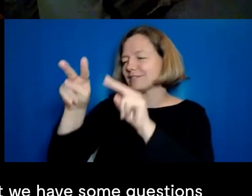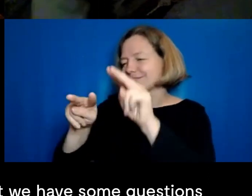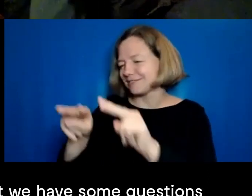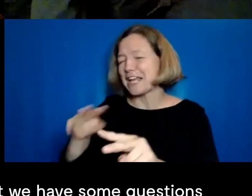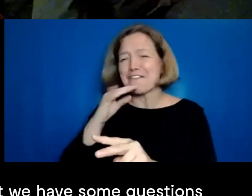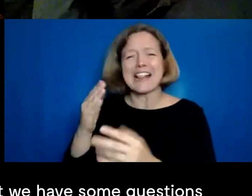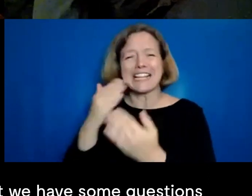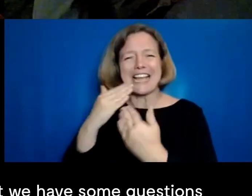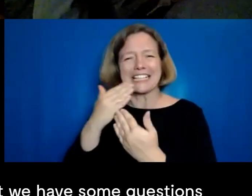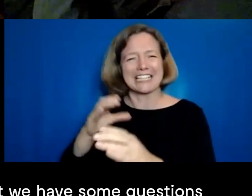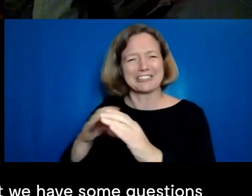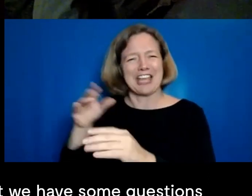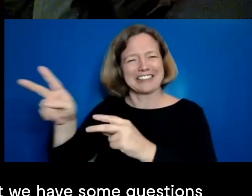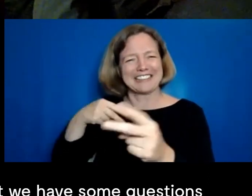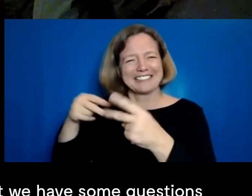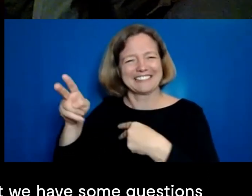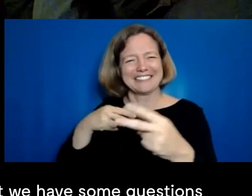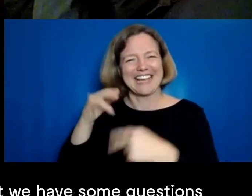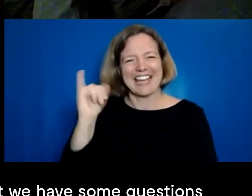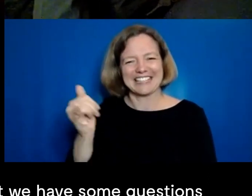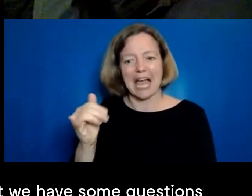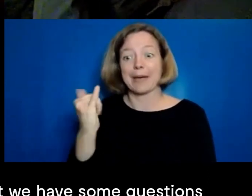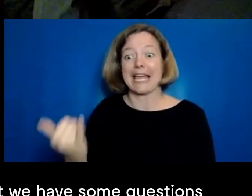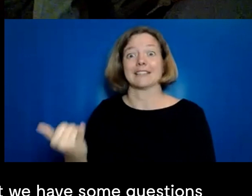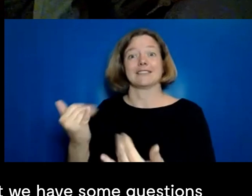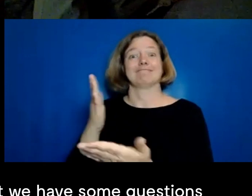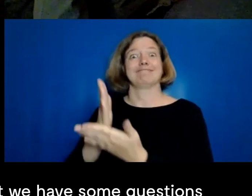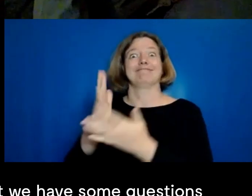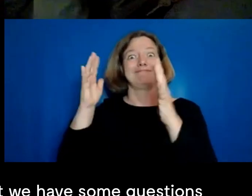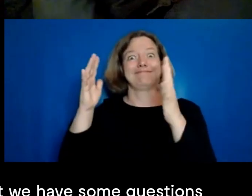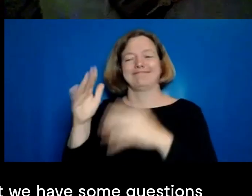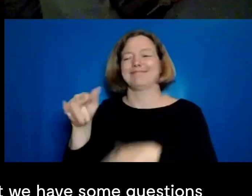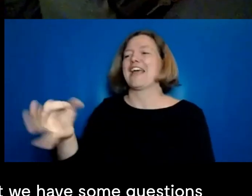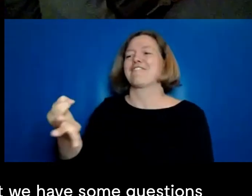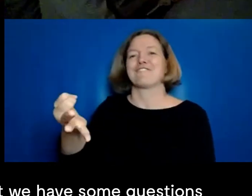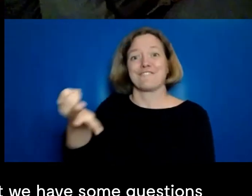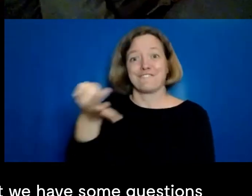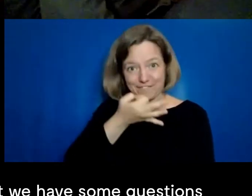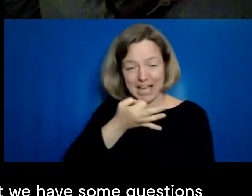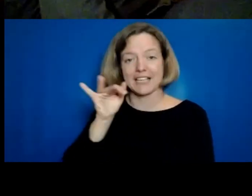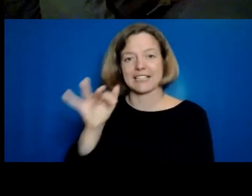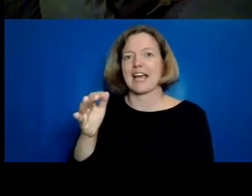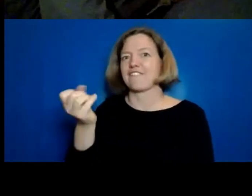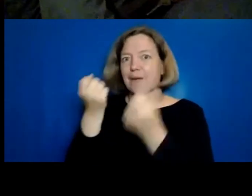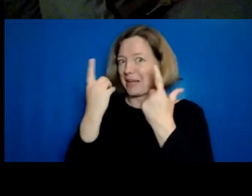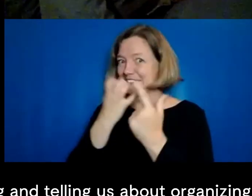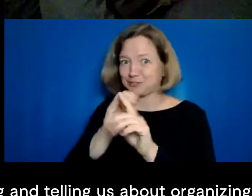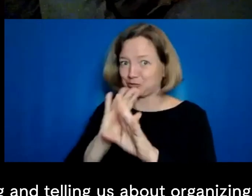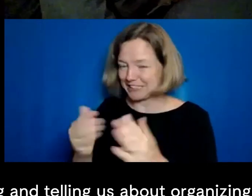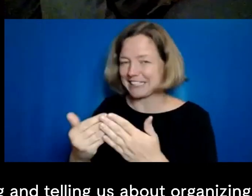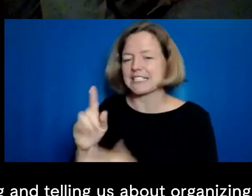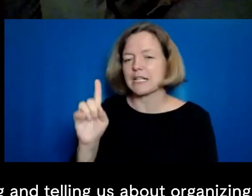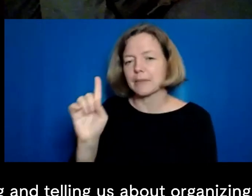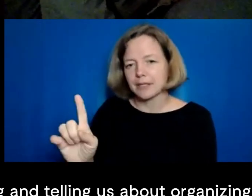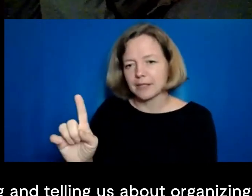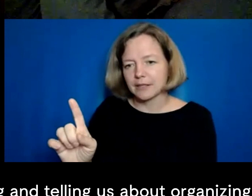I finally see that we have some questions and I don't want us to miss those. So there